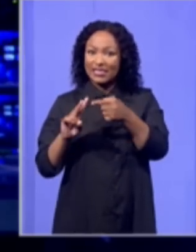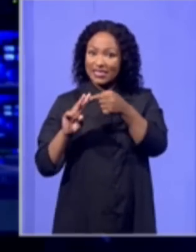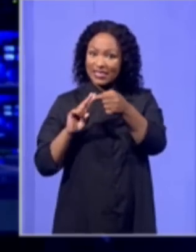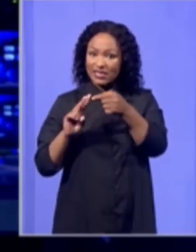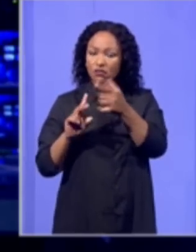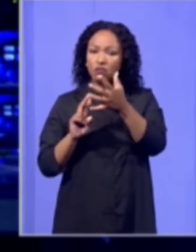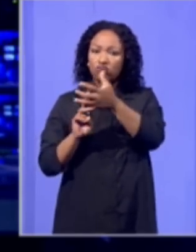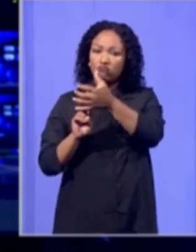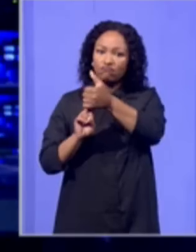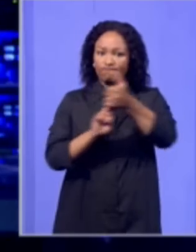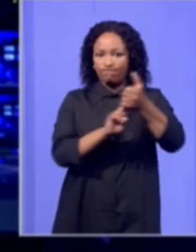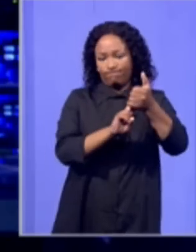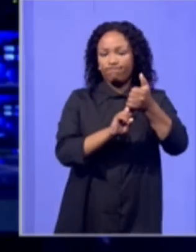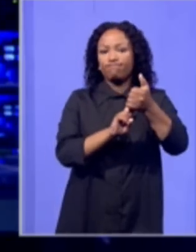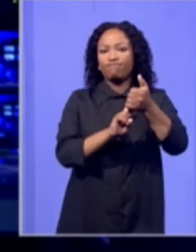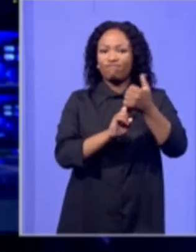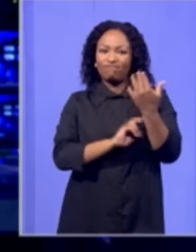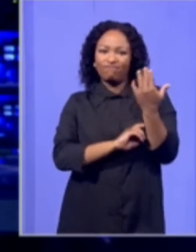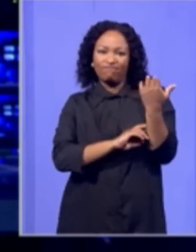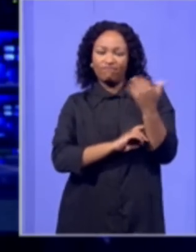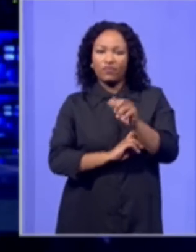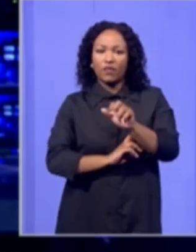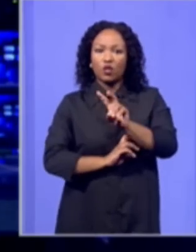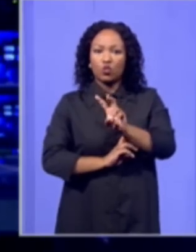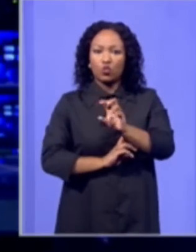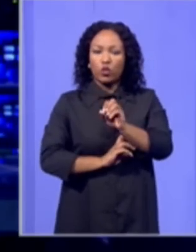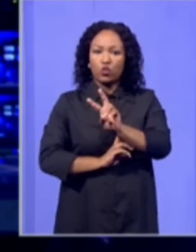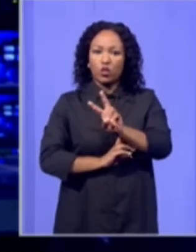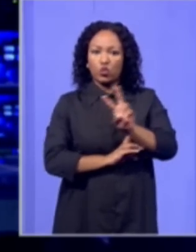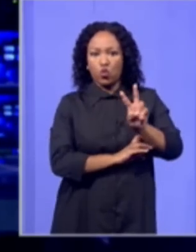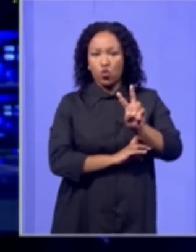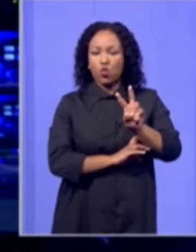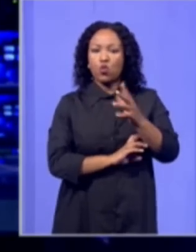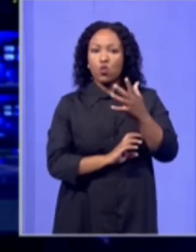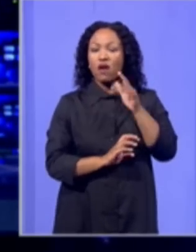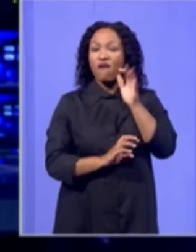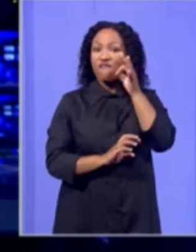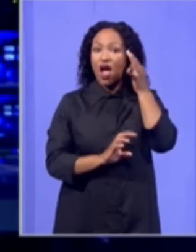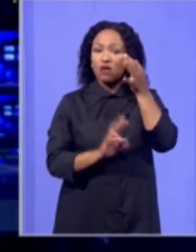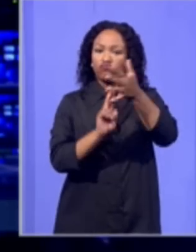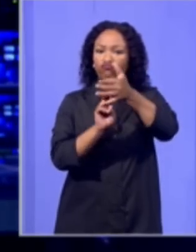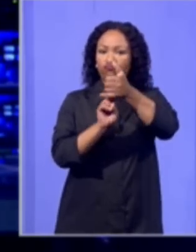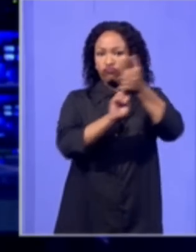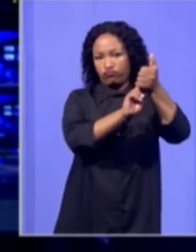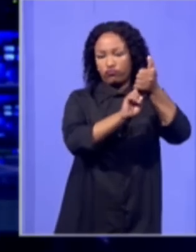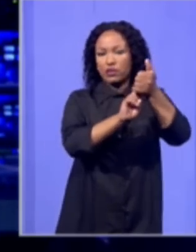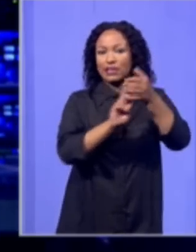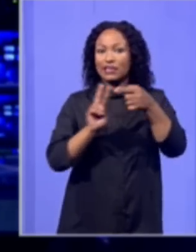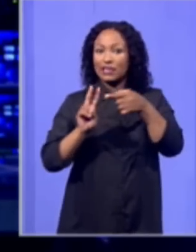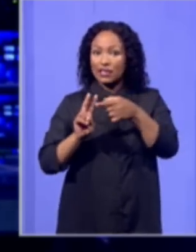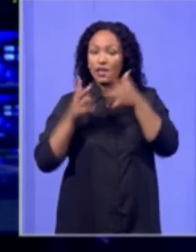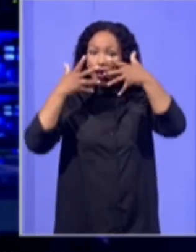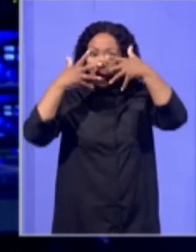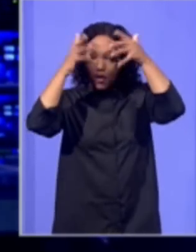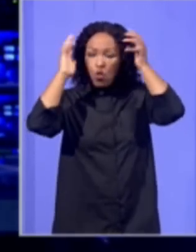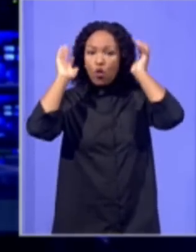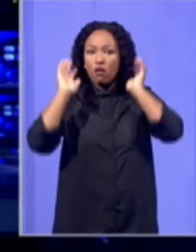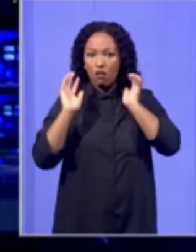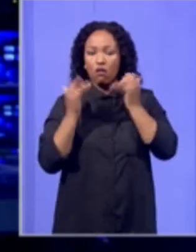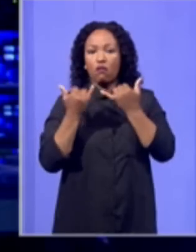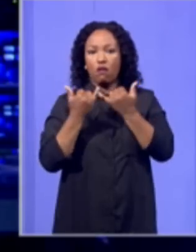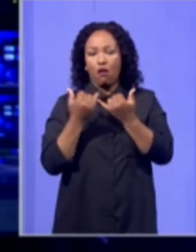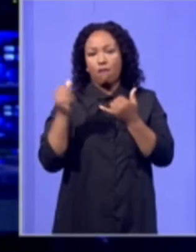la tlholego ka ngwaga wa 2020 mme di a tshwarwa kwa France. Jaanong ditau tseno di mo tlhabololong